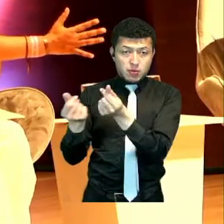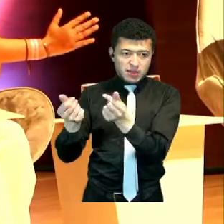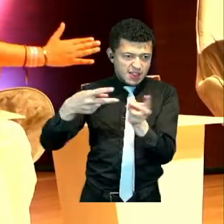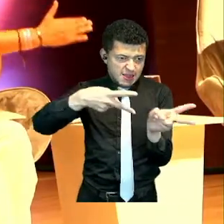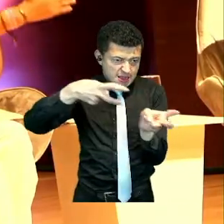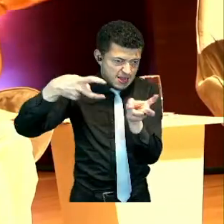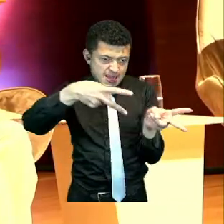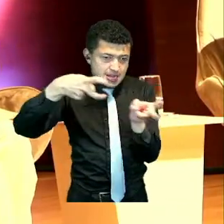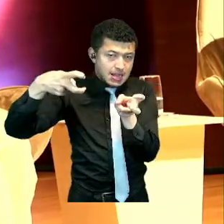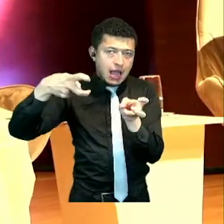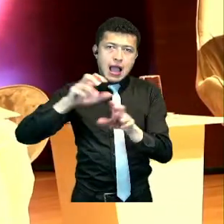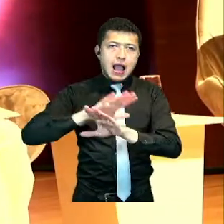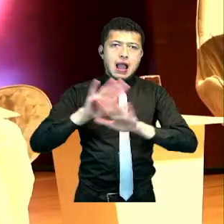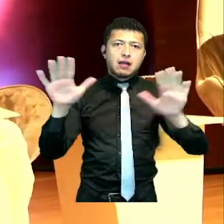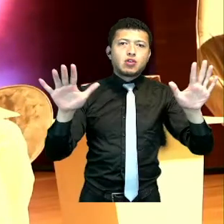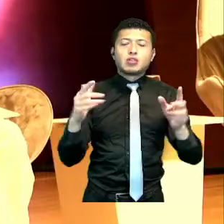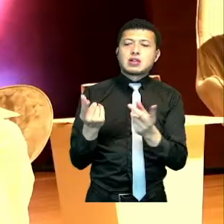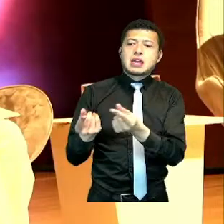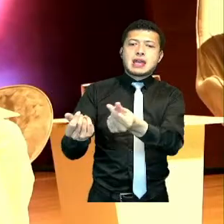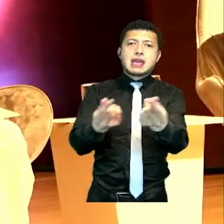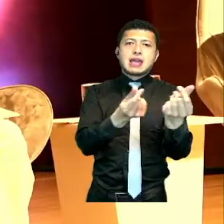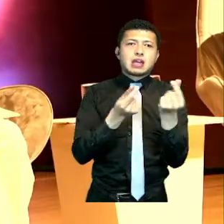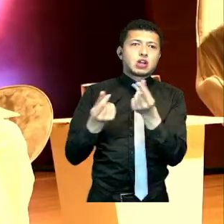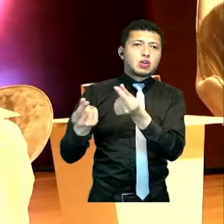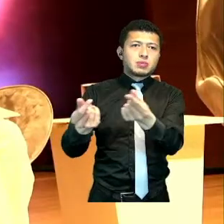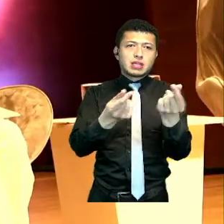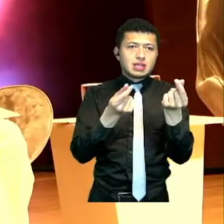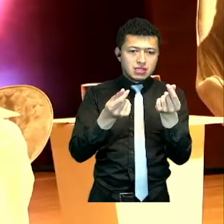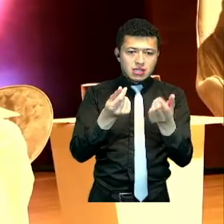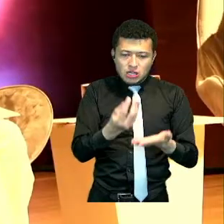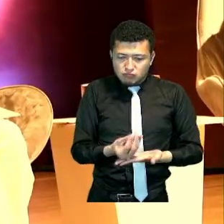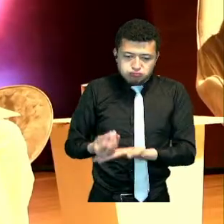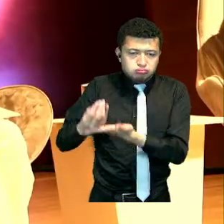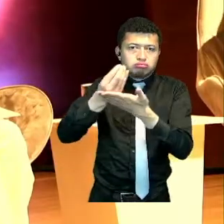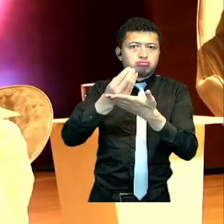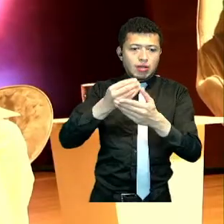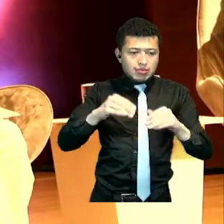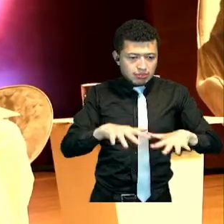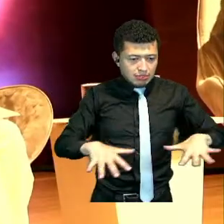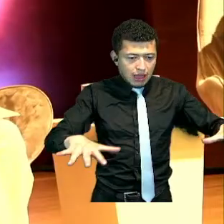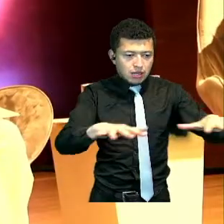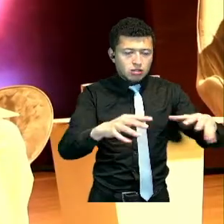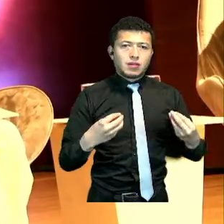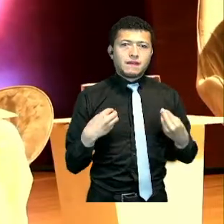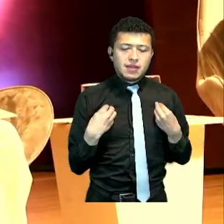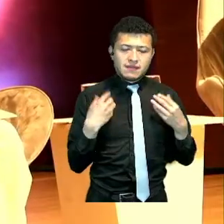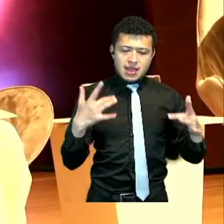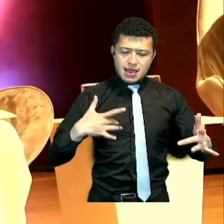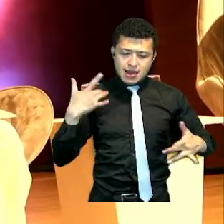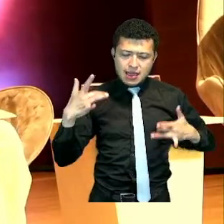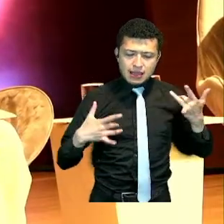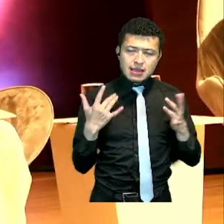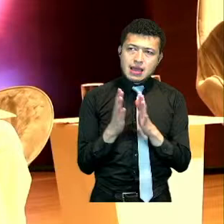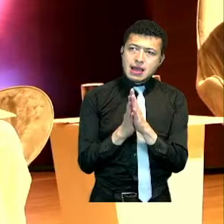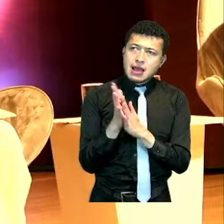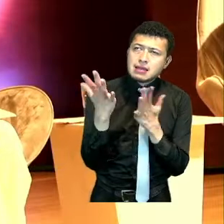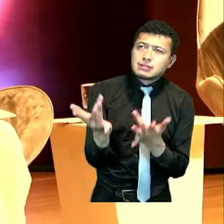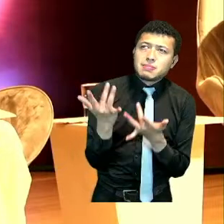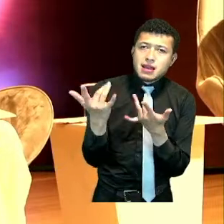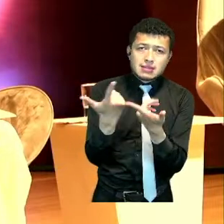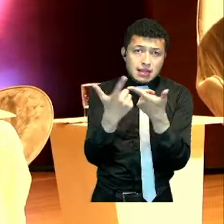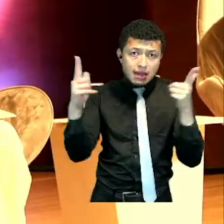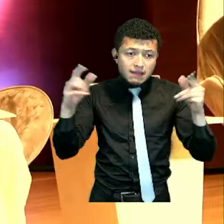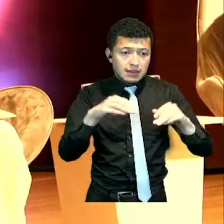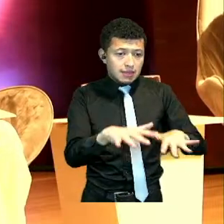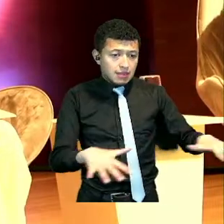something that is useful, so it's not an exploitation economy, so that we can have an economy that ensures that we have a joyful and a